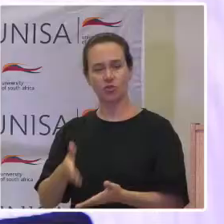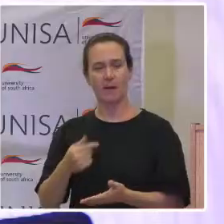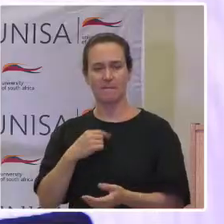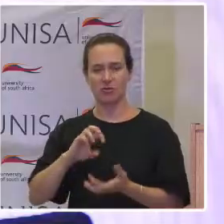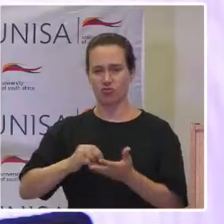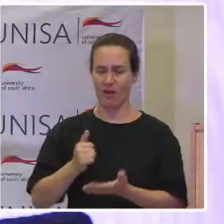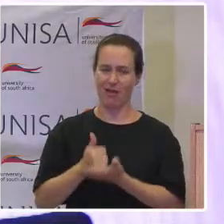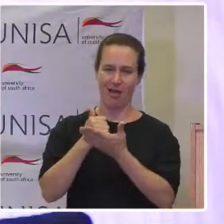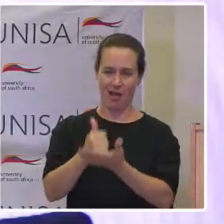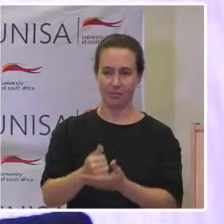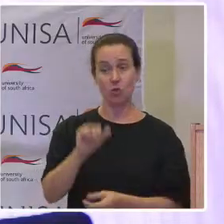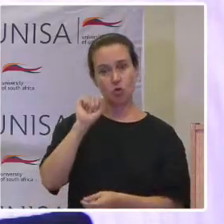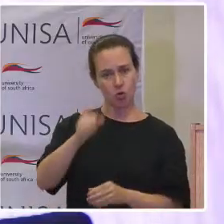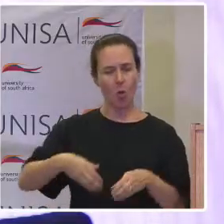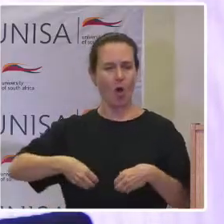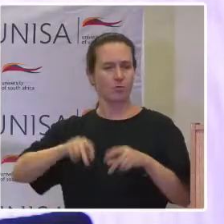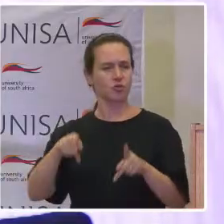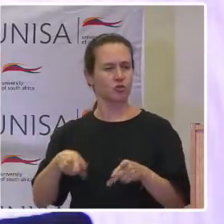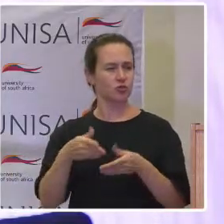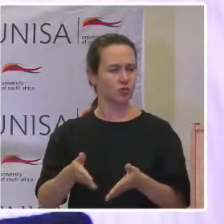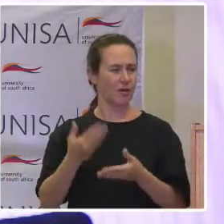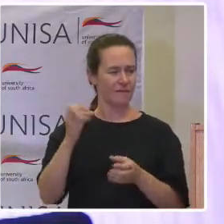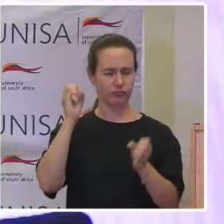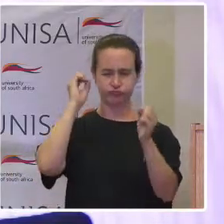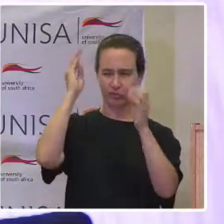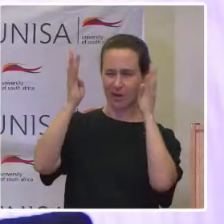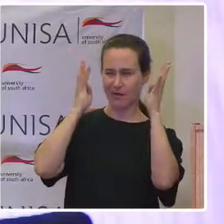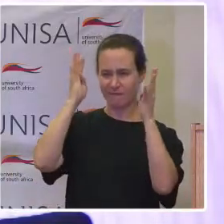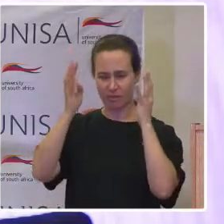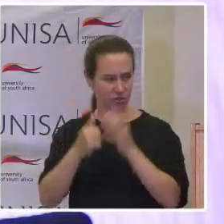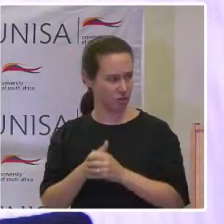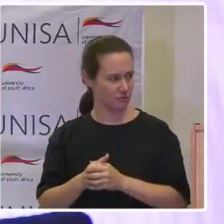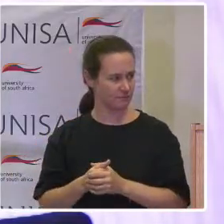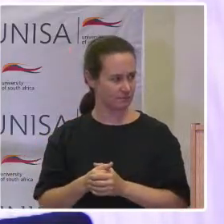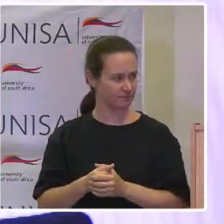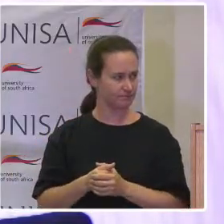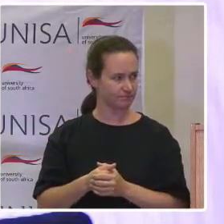of innovation, in terms of even